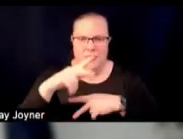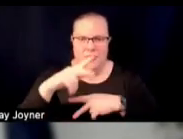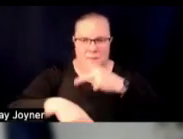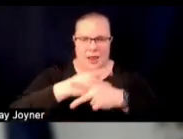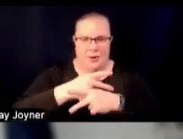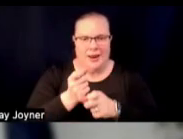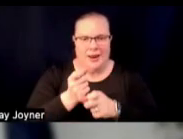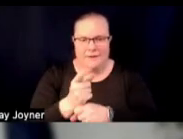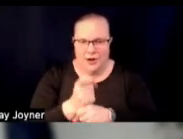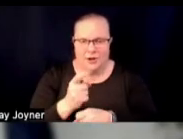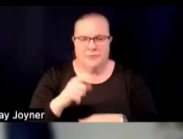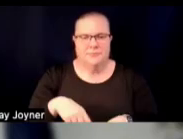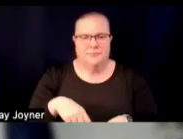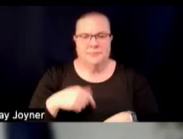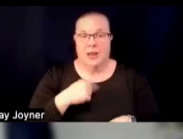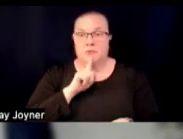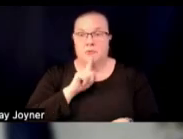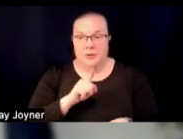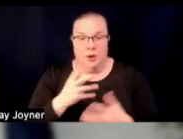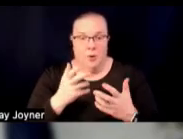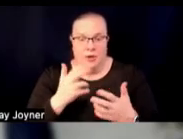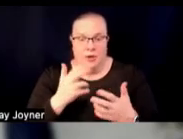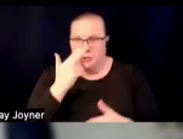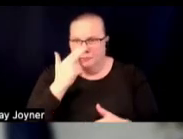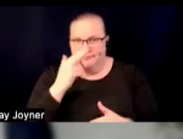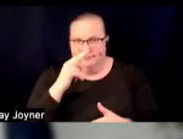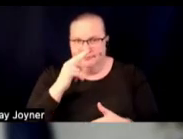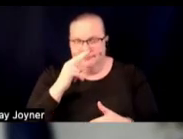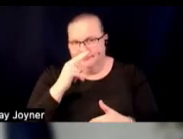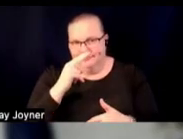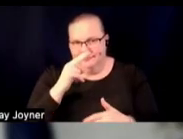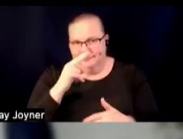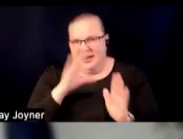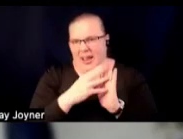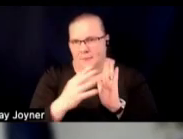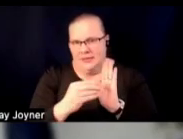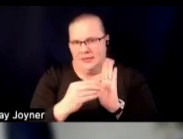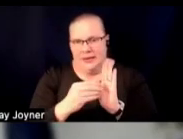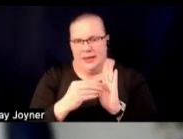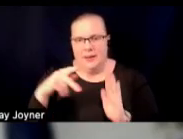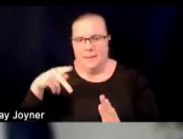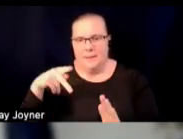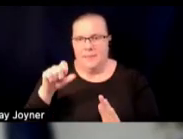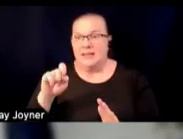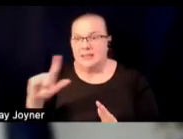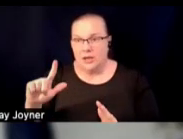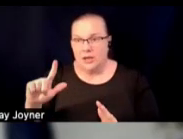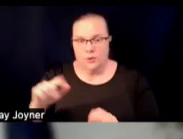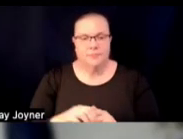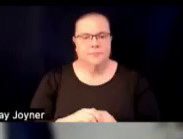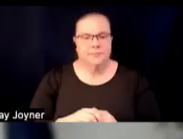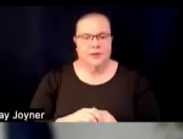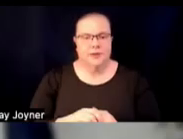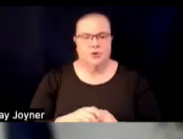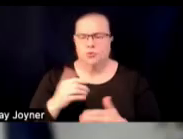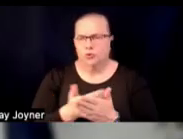started. I really wanted to imitate pastel, traditional new pastels, because that's usually what I work with. So I had a lot